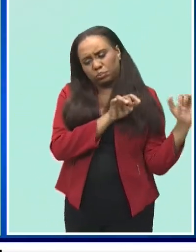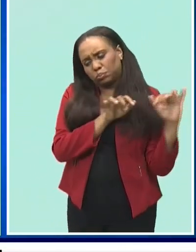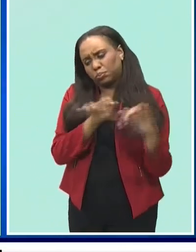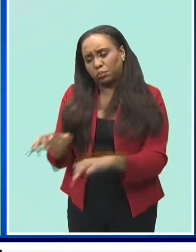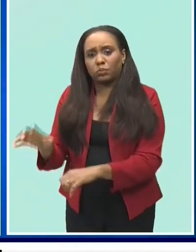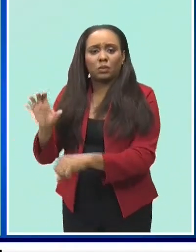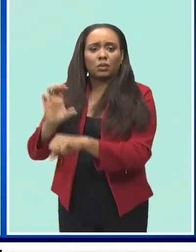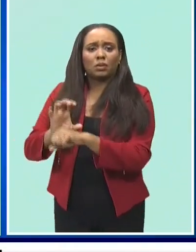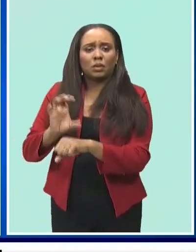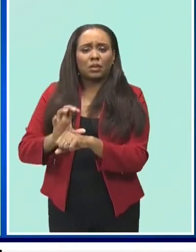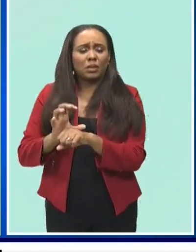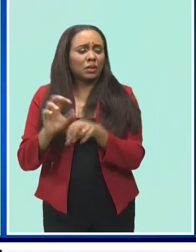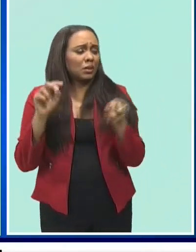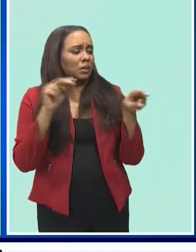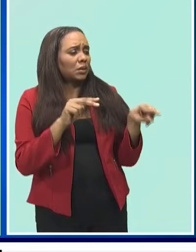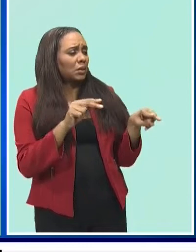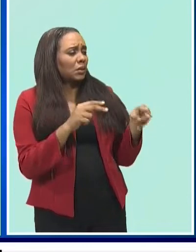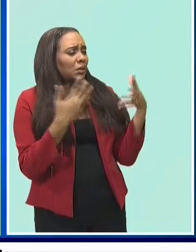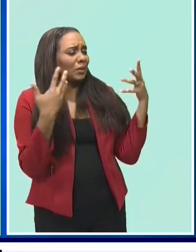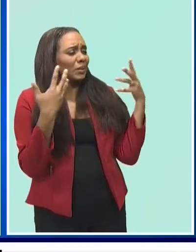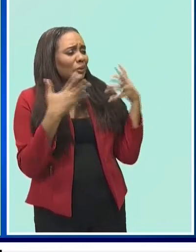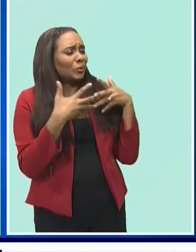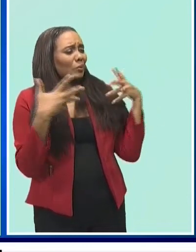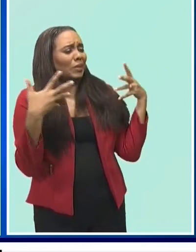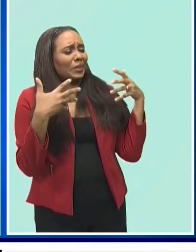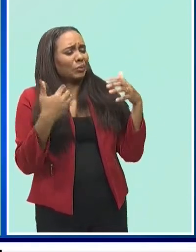the harsh reality of the outer world.